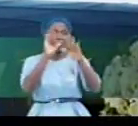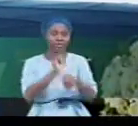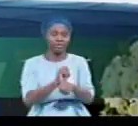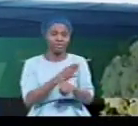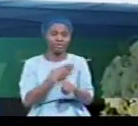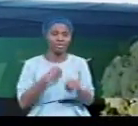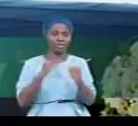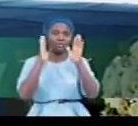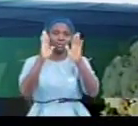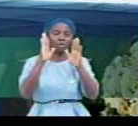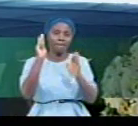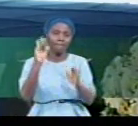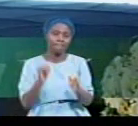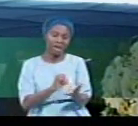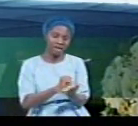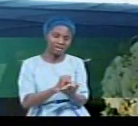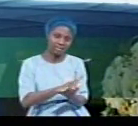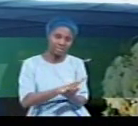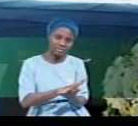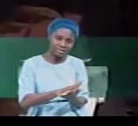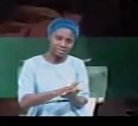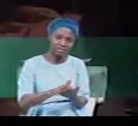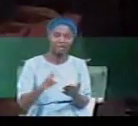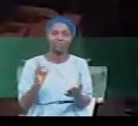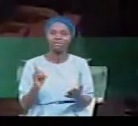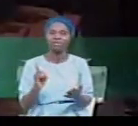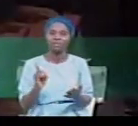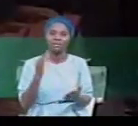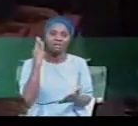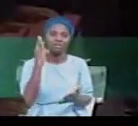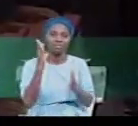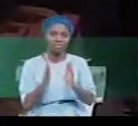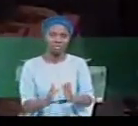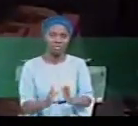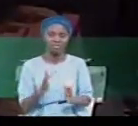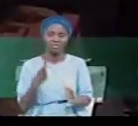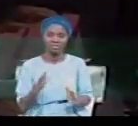ministers of faith. It will come through you.